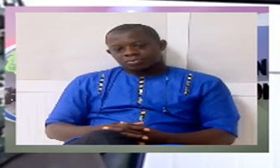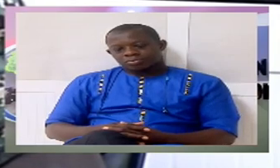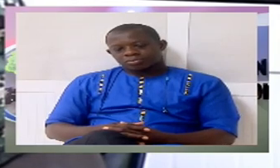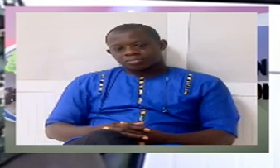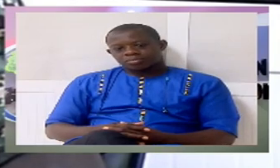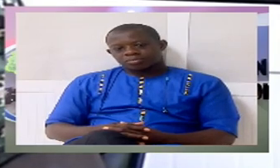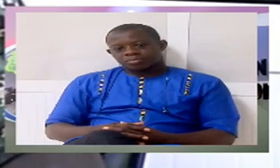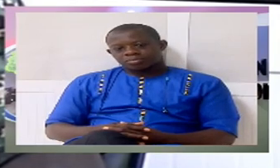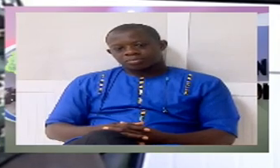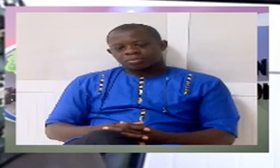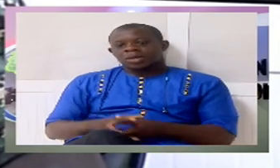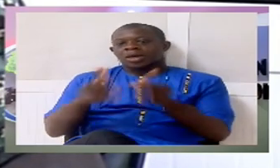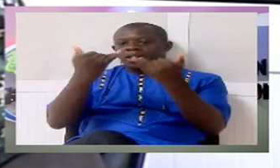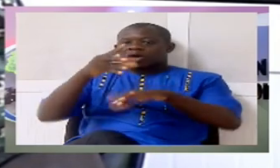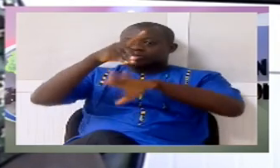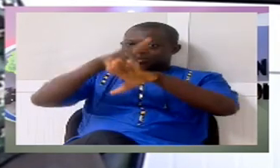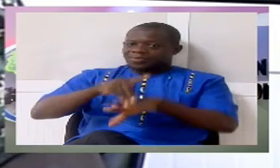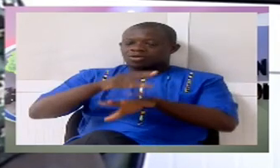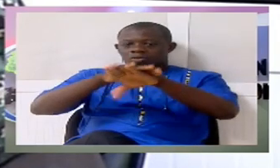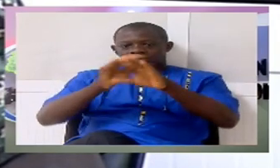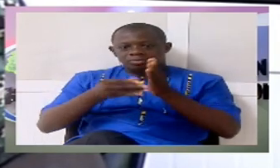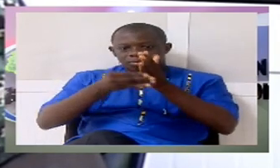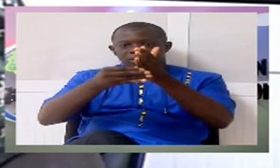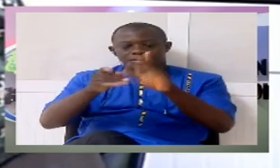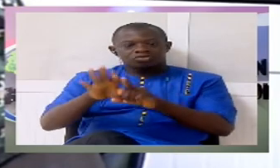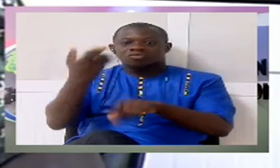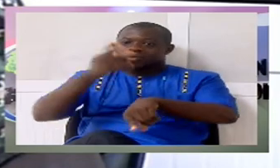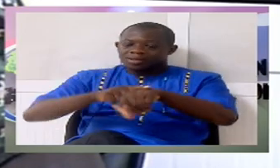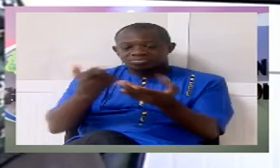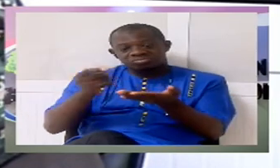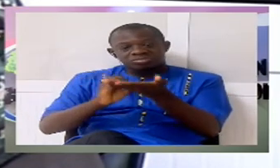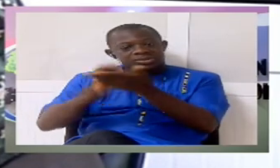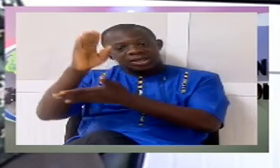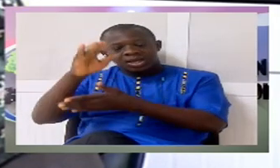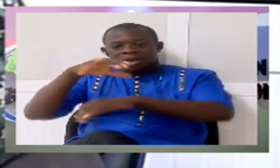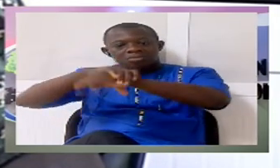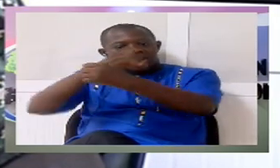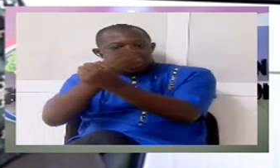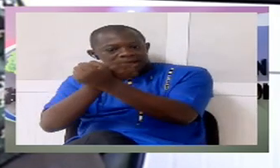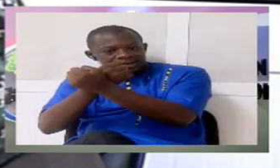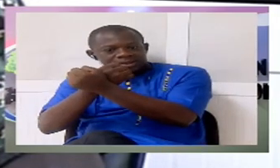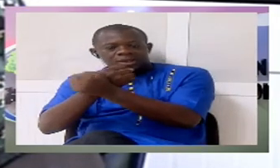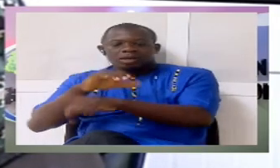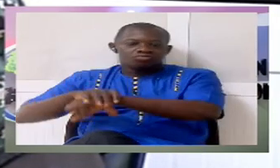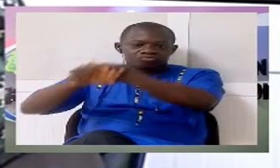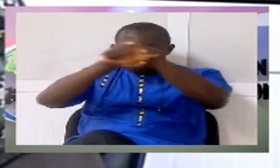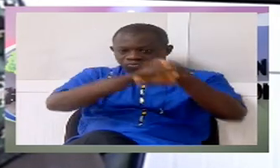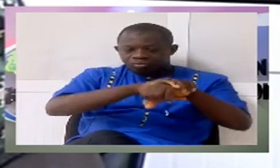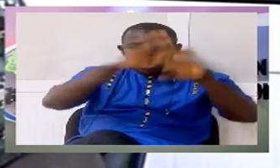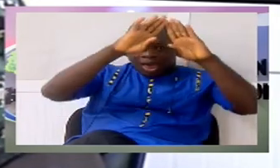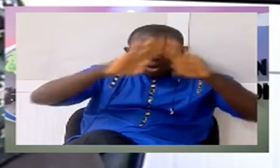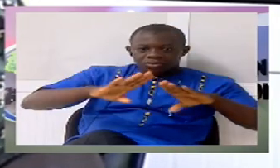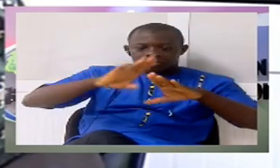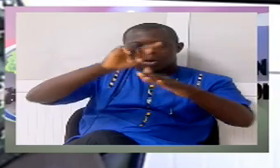convoy commander mom ba oré la mo jël legi mo koné arresté ngo yobé ngo ci station. Depends on the convoy commander what decision to take.